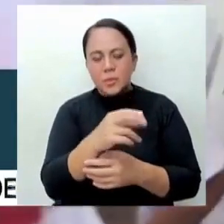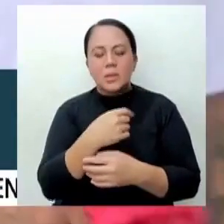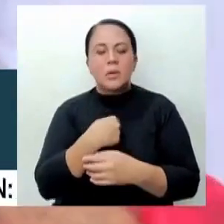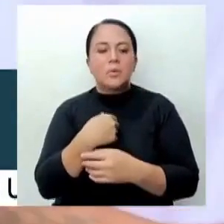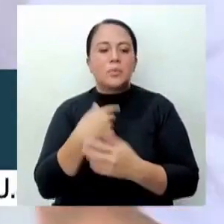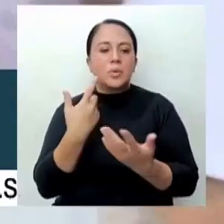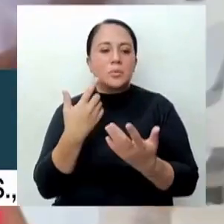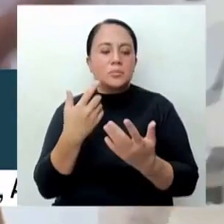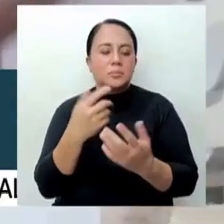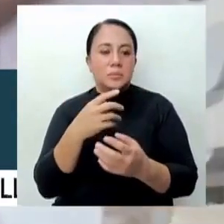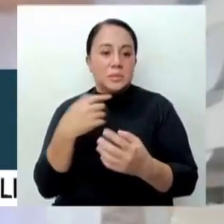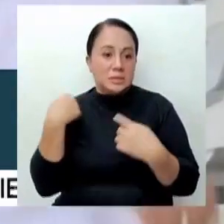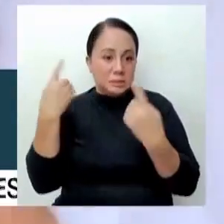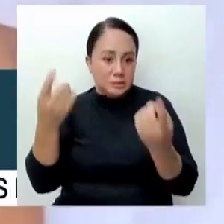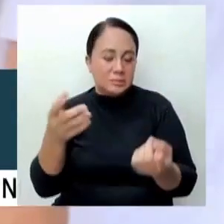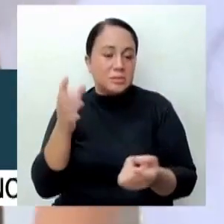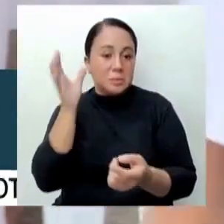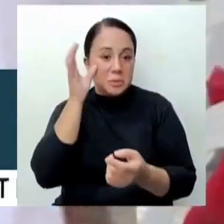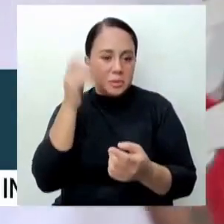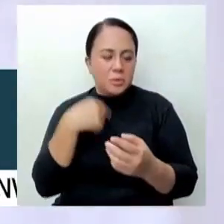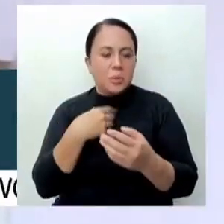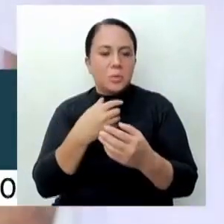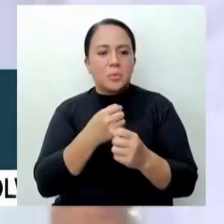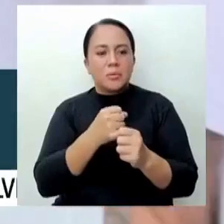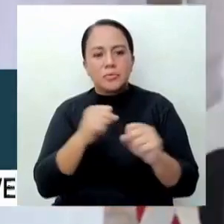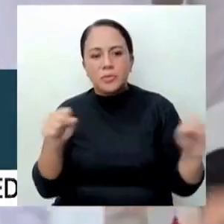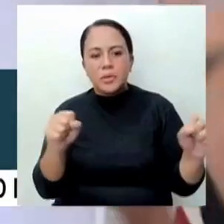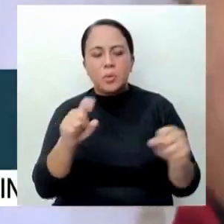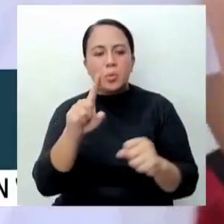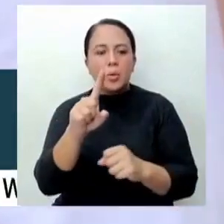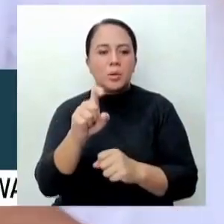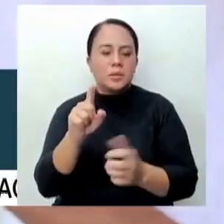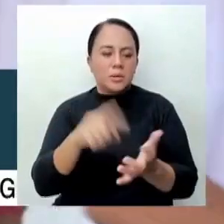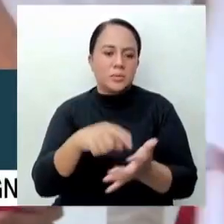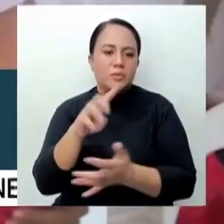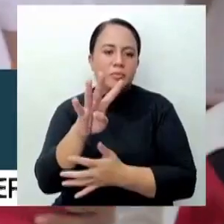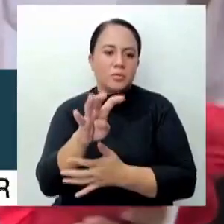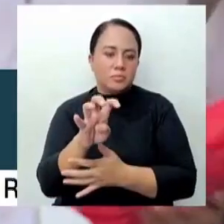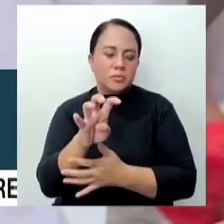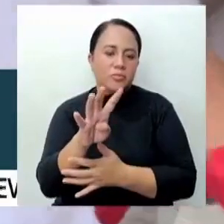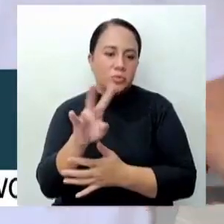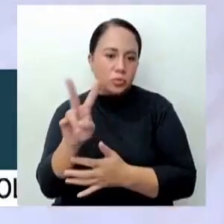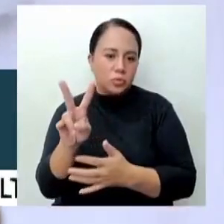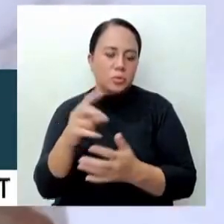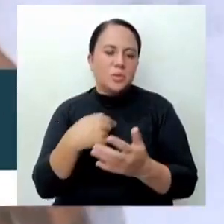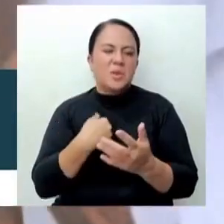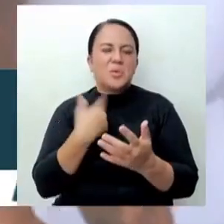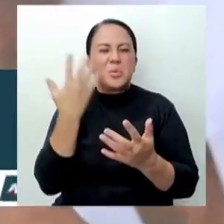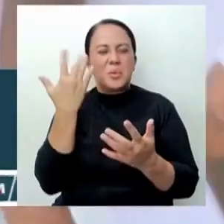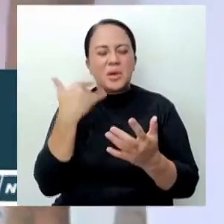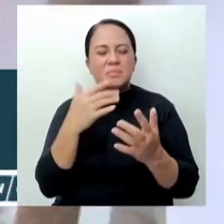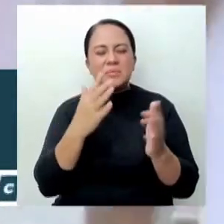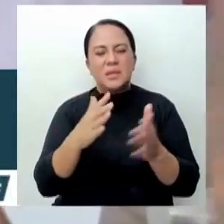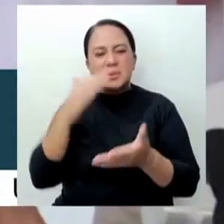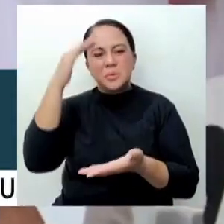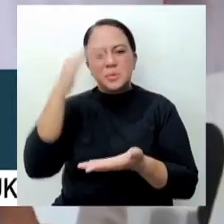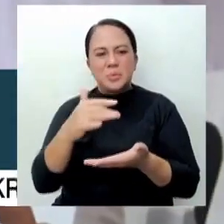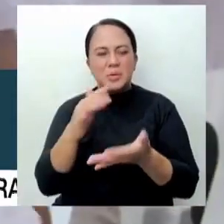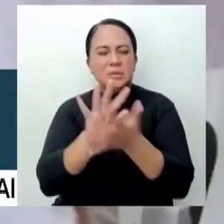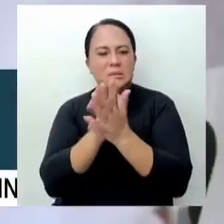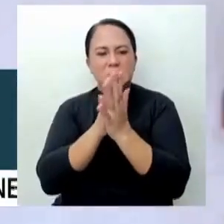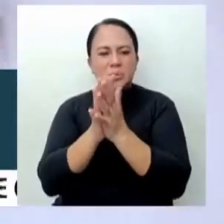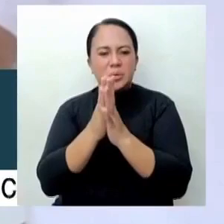Katapang has overseen the release of 4,142 PDLs. This is in line with the decongestion plan of Bilibid and its closure in